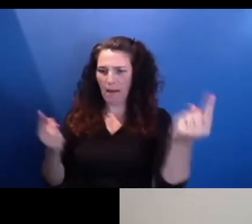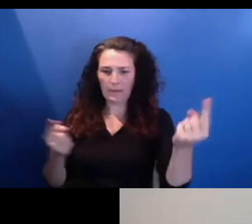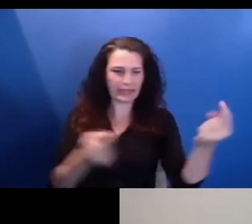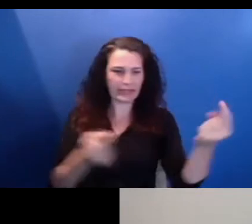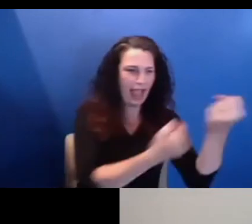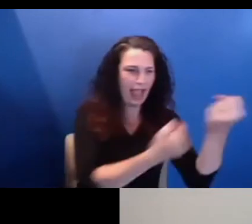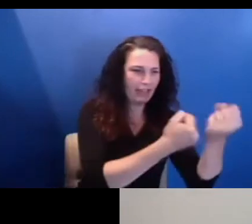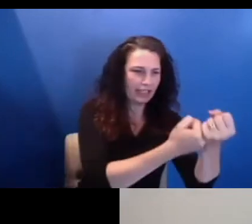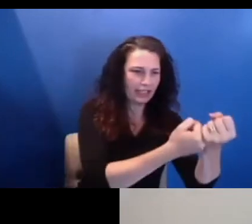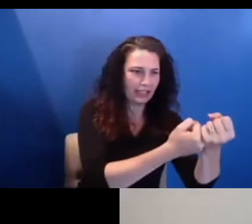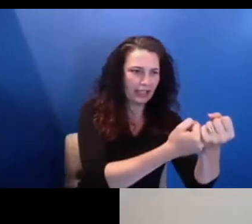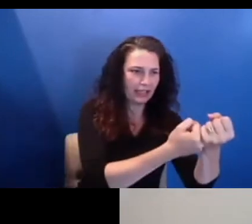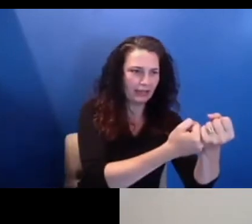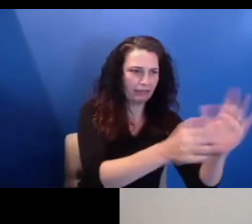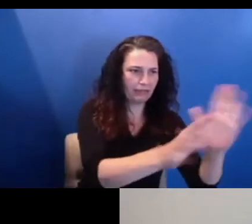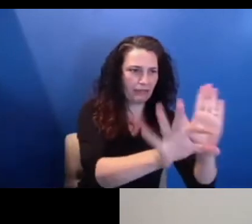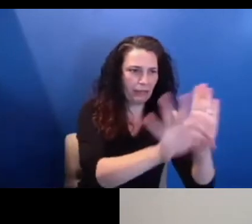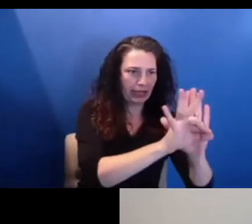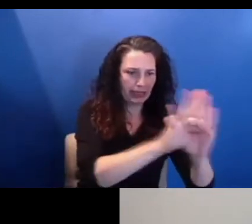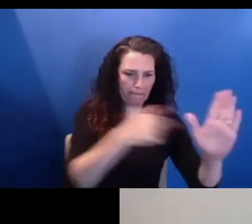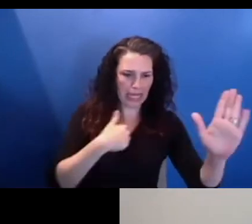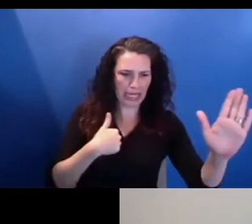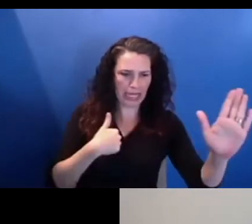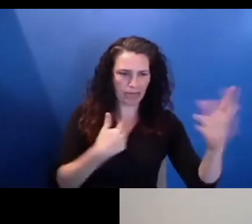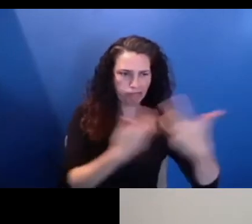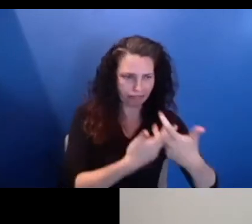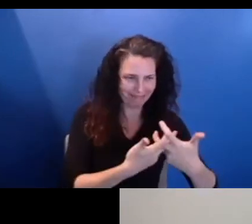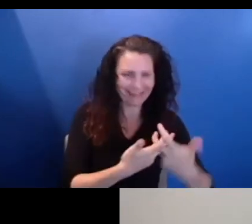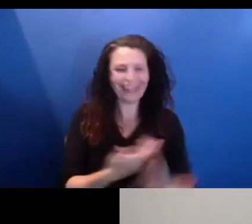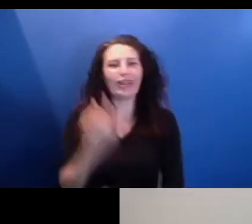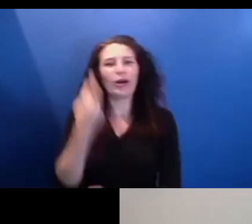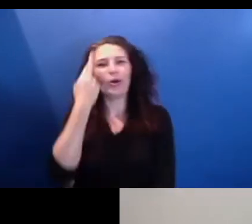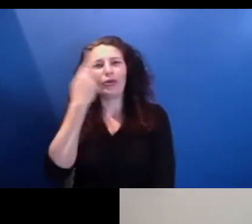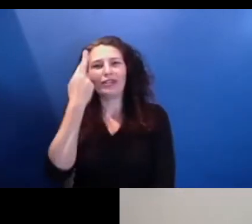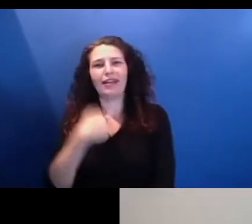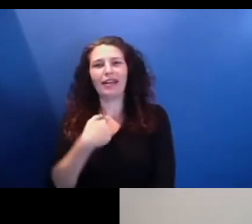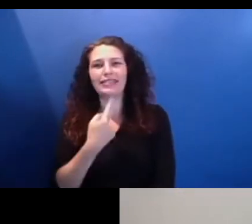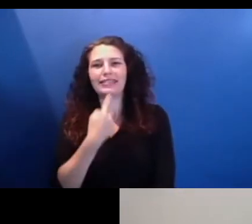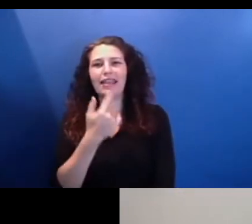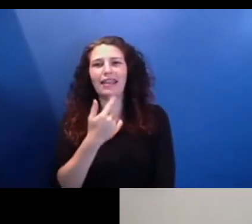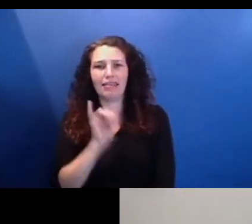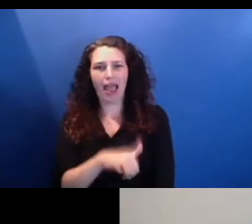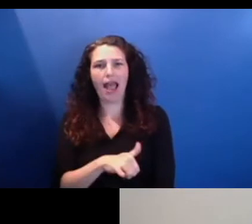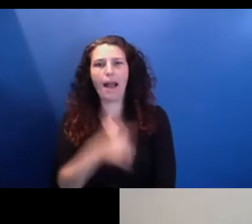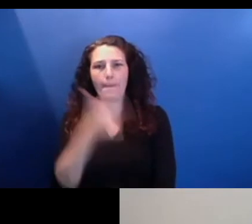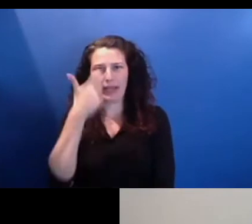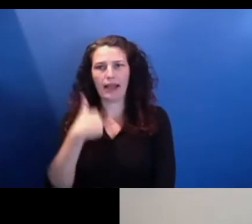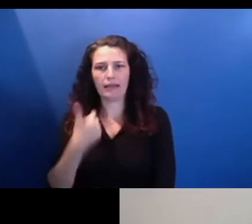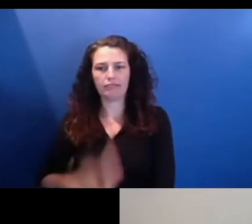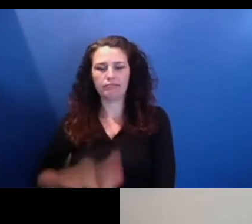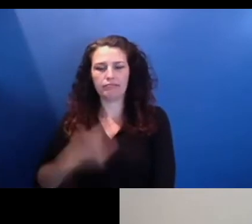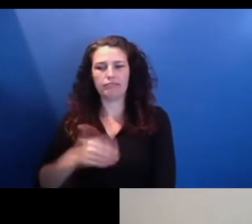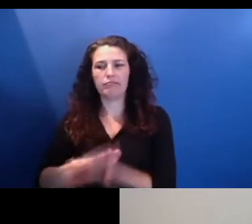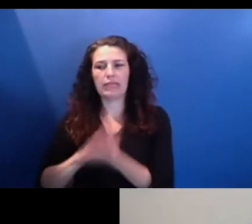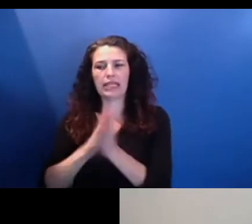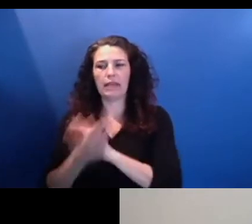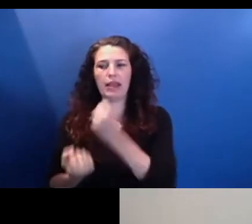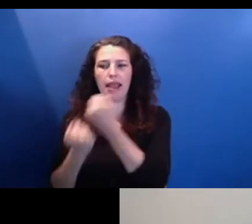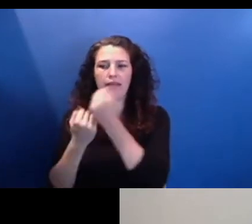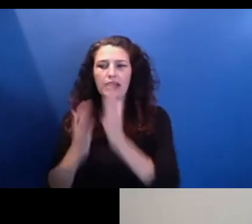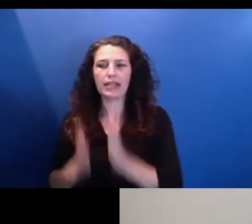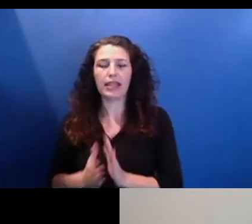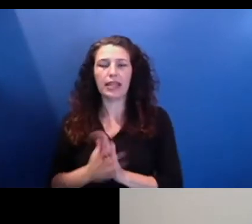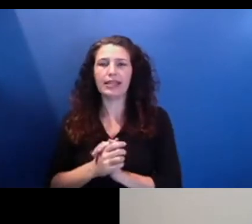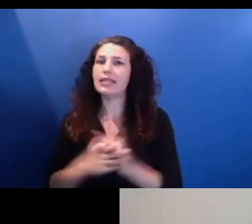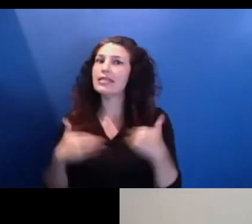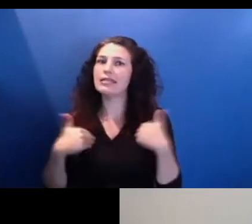the reason I say that is because I became an advocate at a very